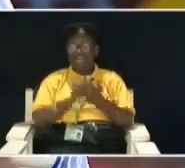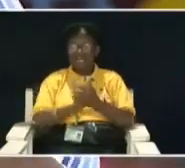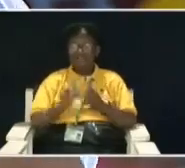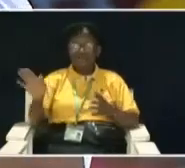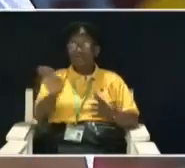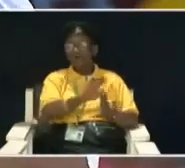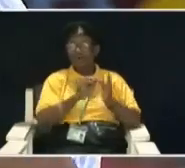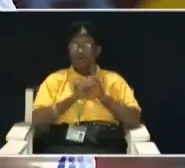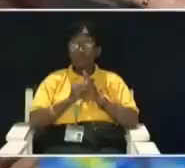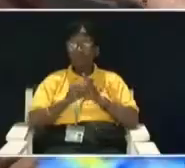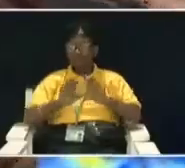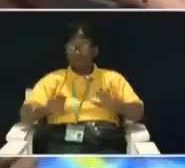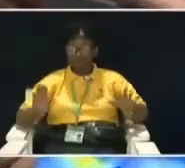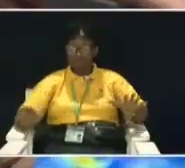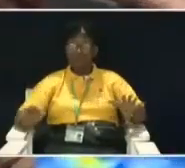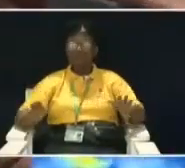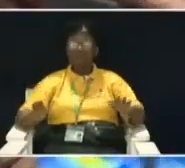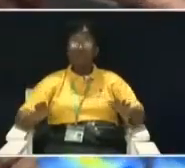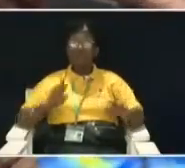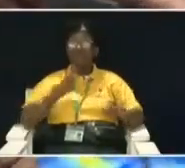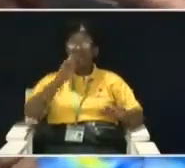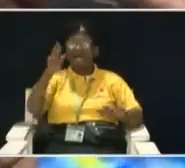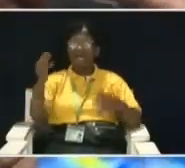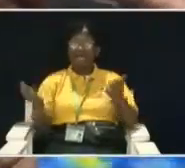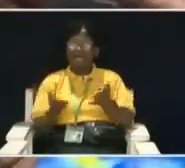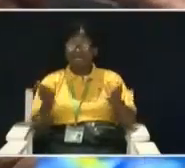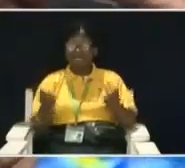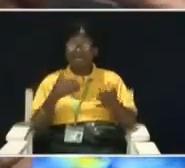year your children will be here.